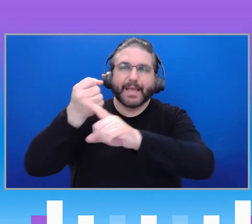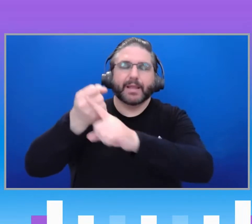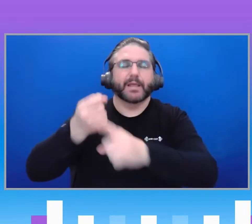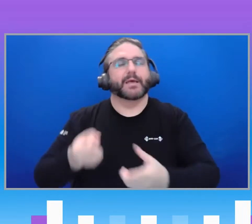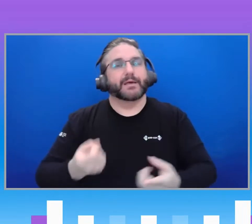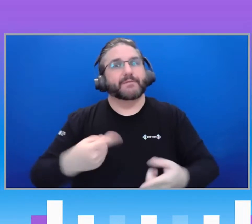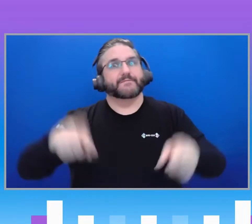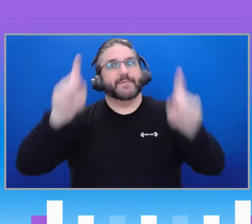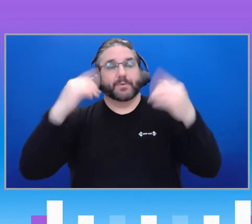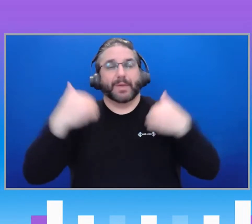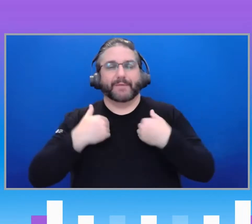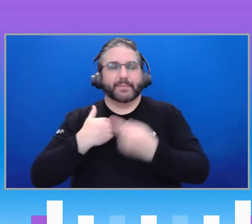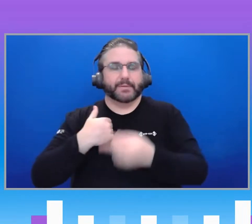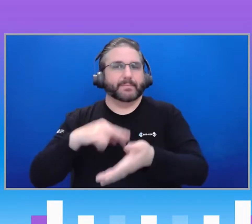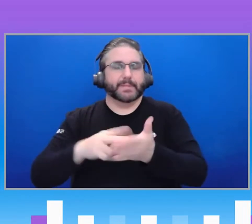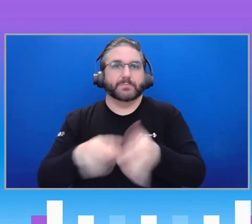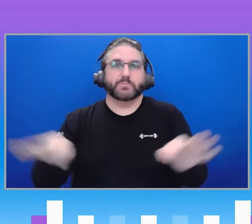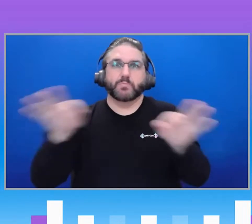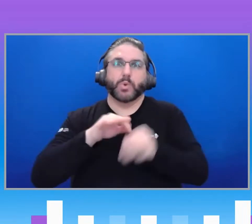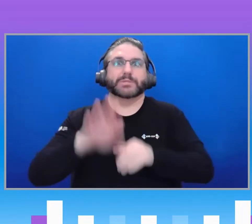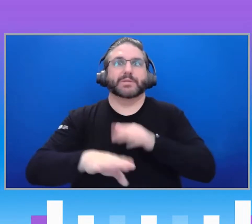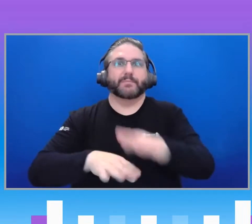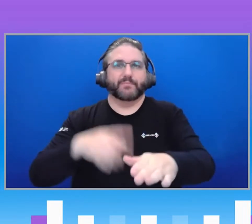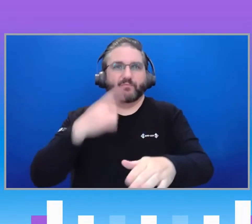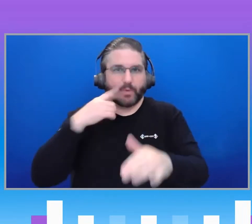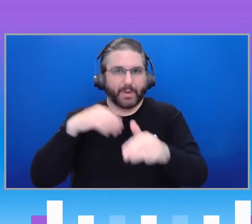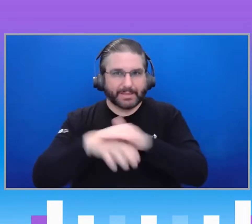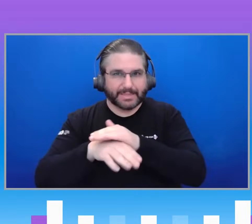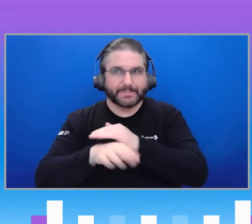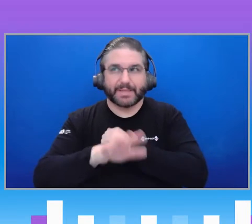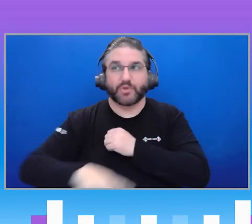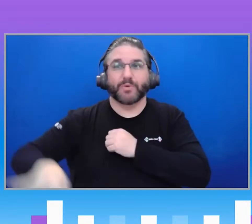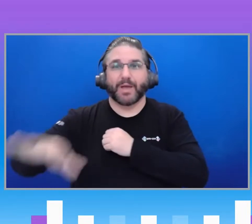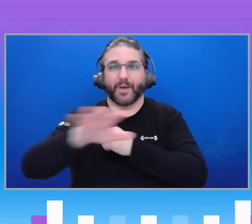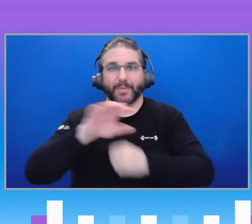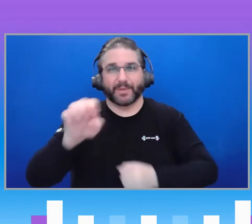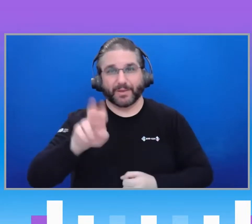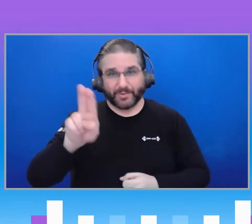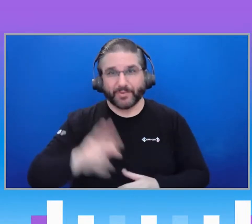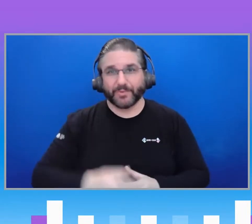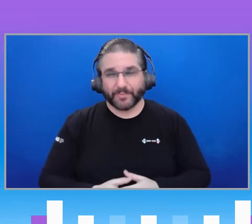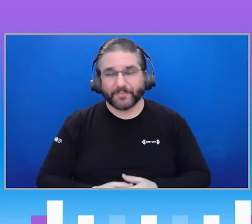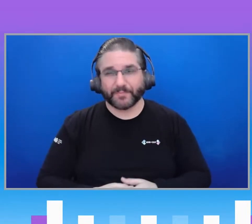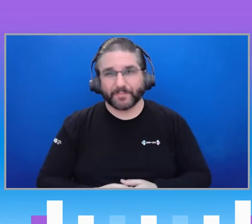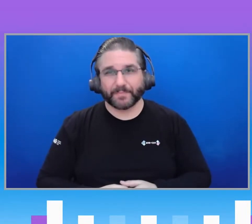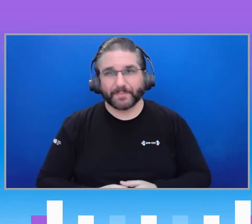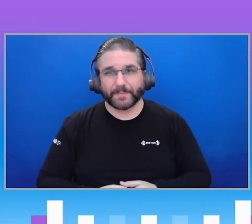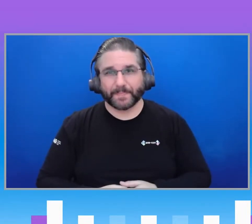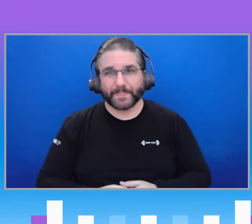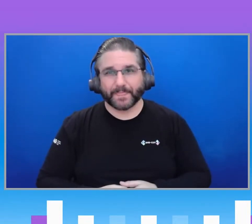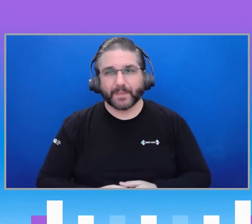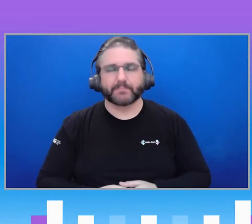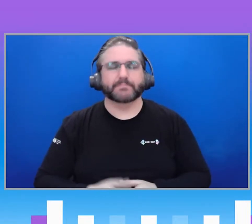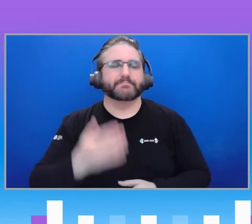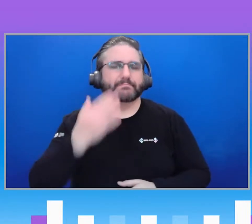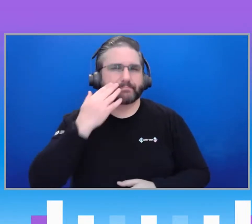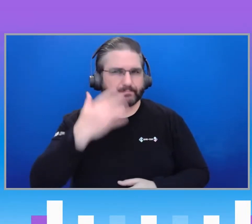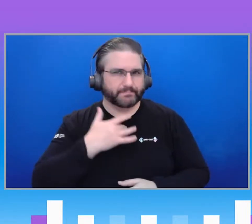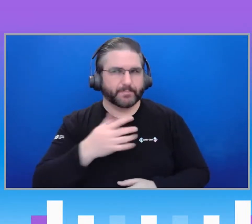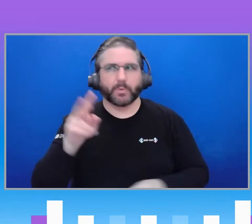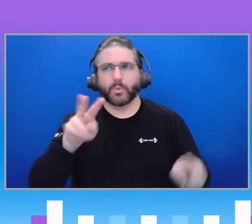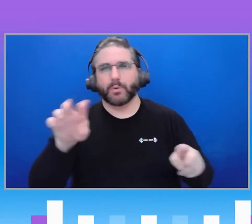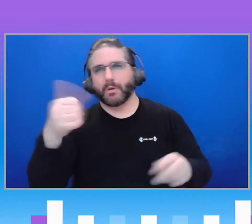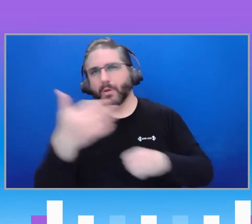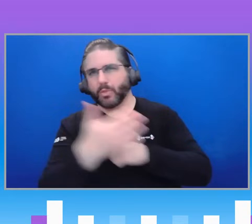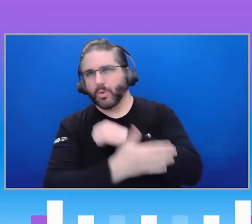for accessibility in the EU. We were always looking at what other countries, such as the US,